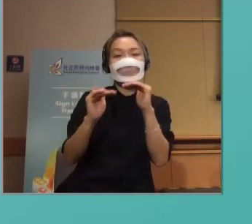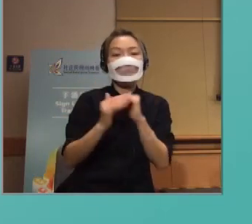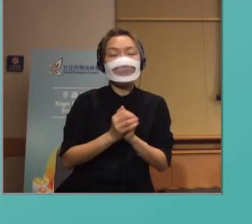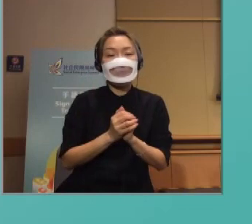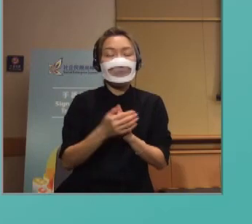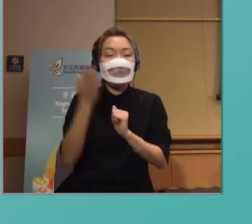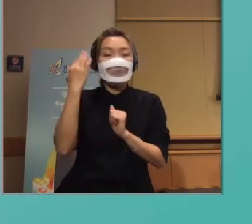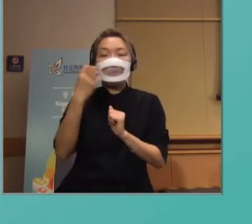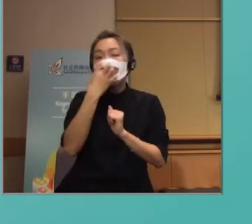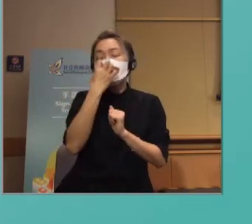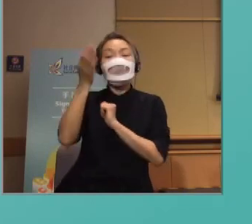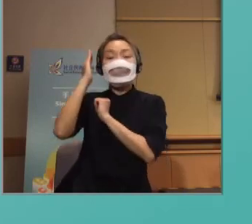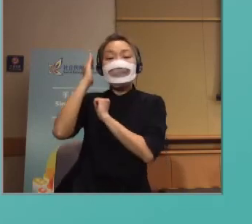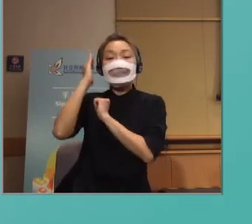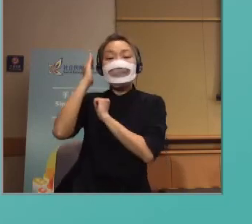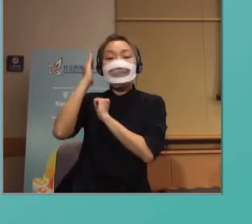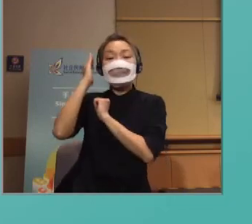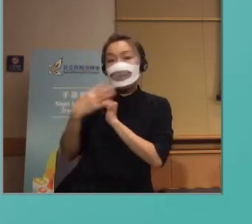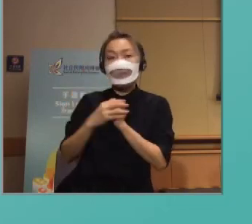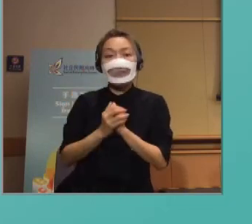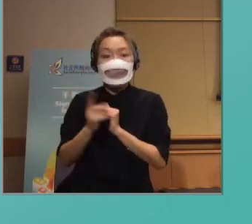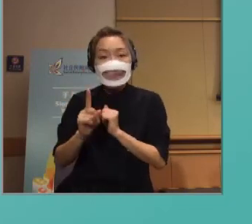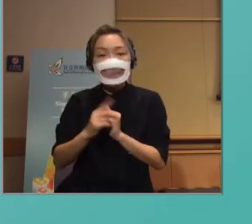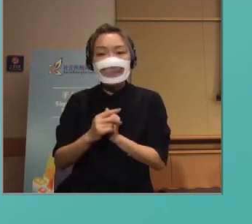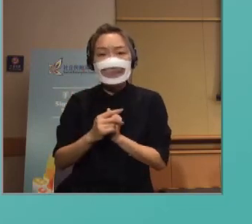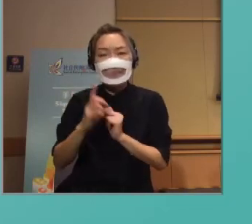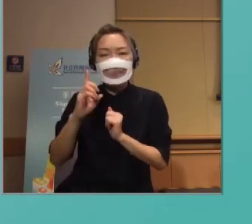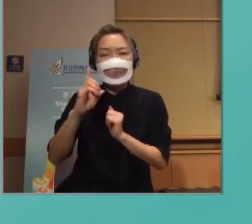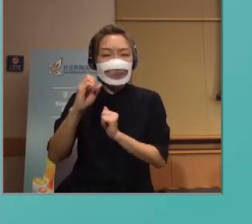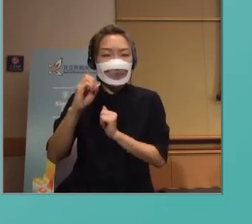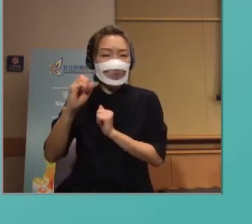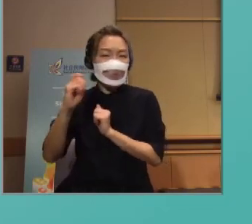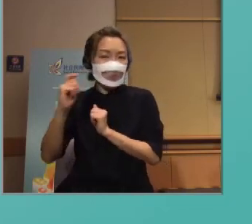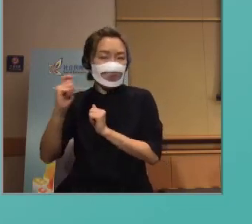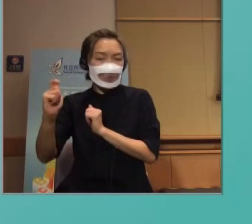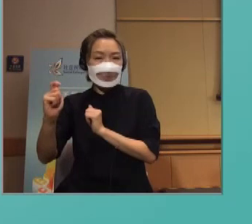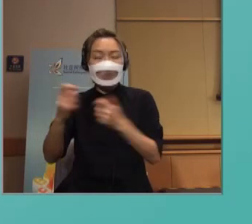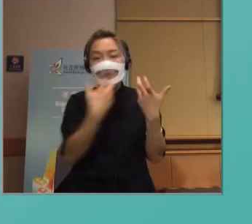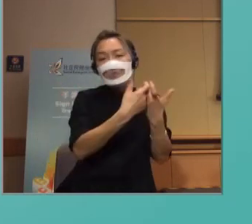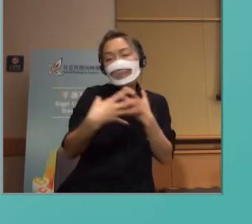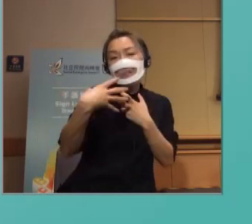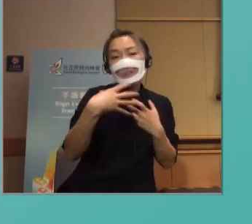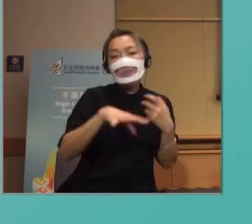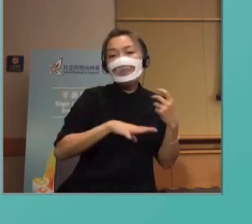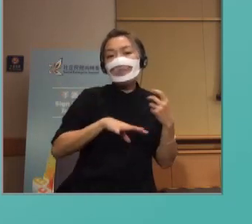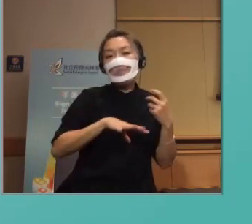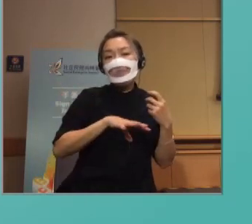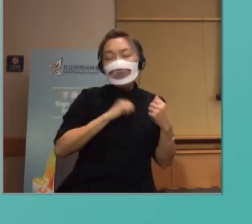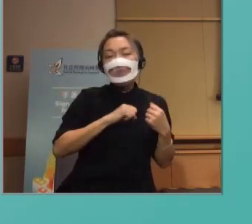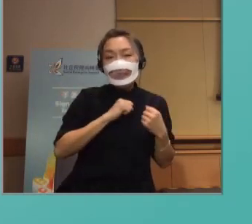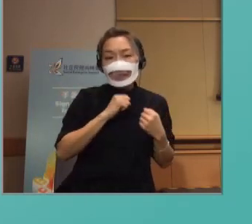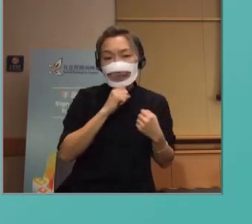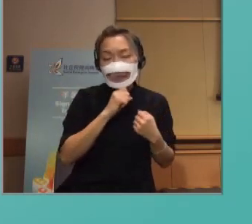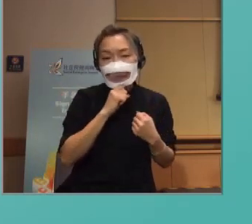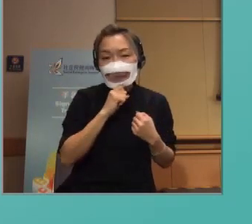DOT, which is actually a digital ownership token, which actually has the legal documents